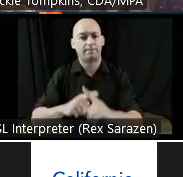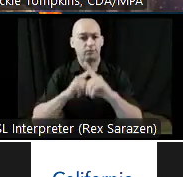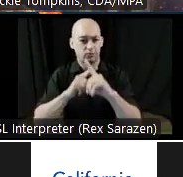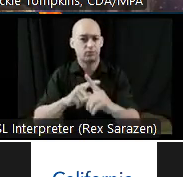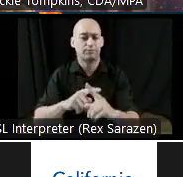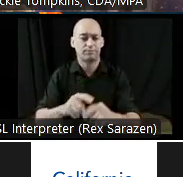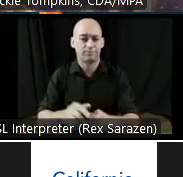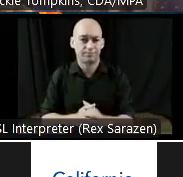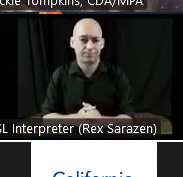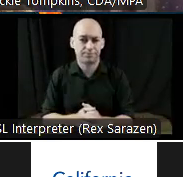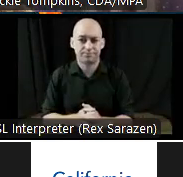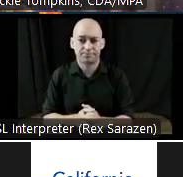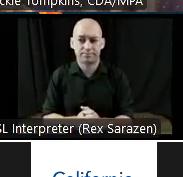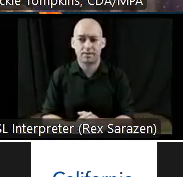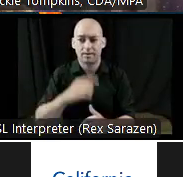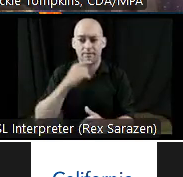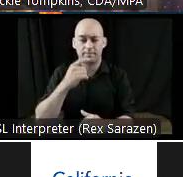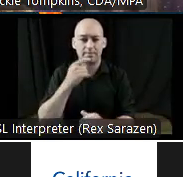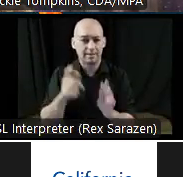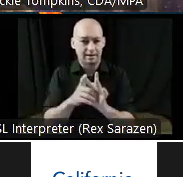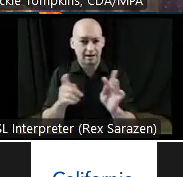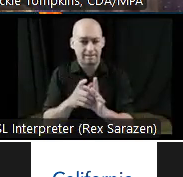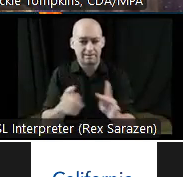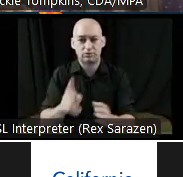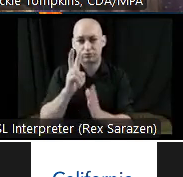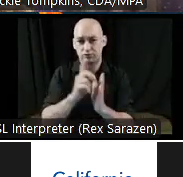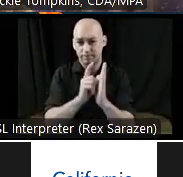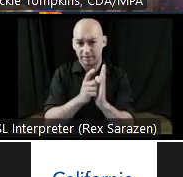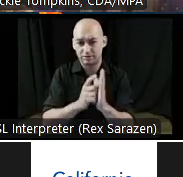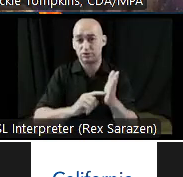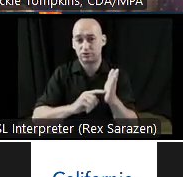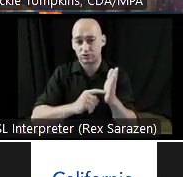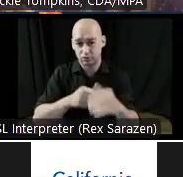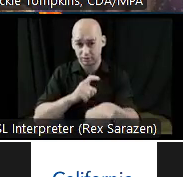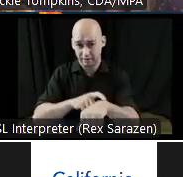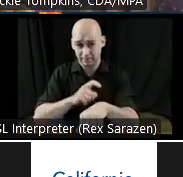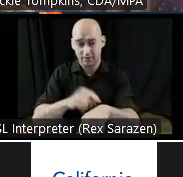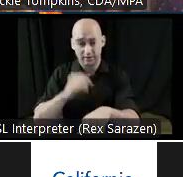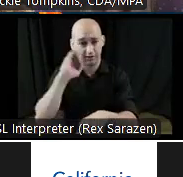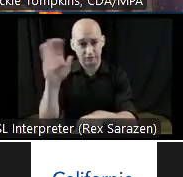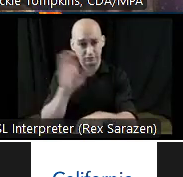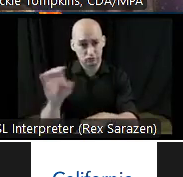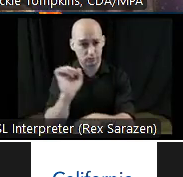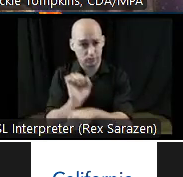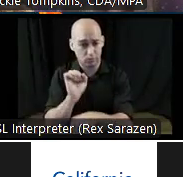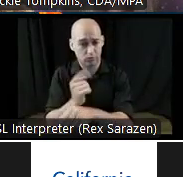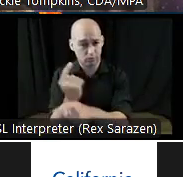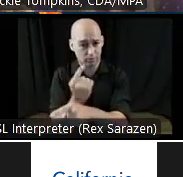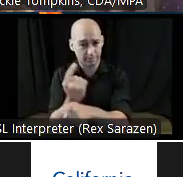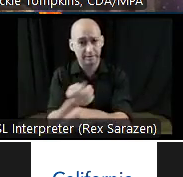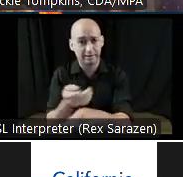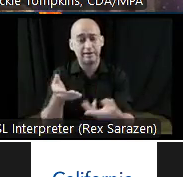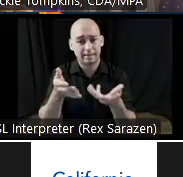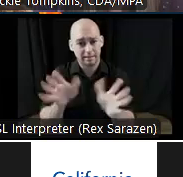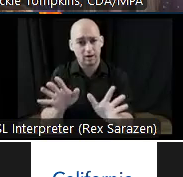public comments will need to be 2 minutes. I'll activate a timer if Zoom is working properly to ensure that we allow